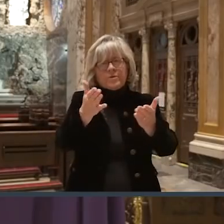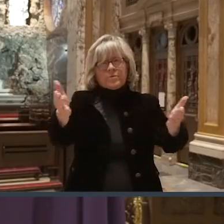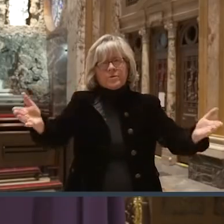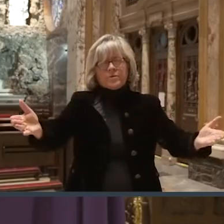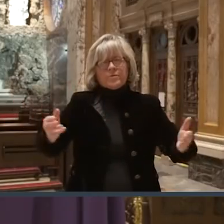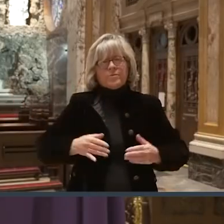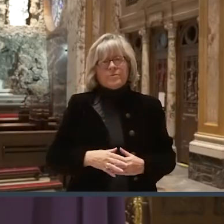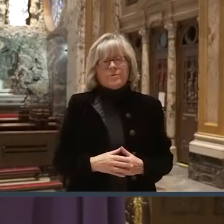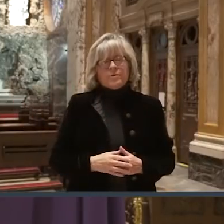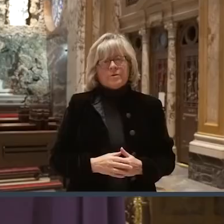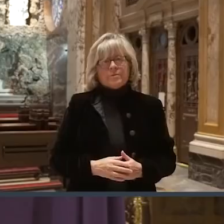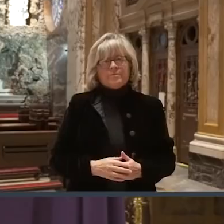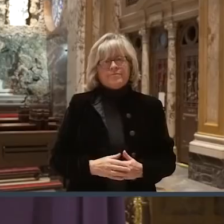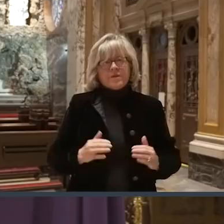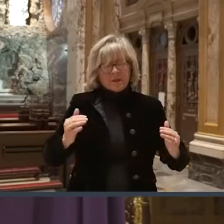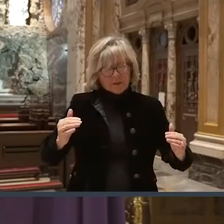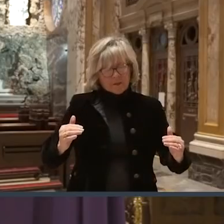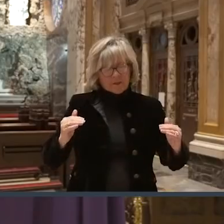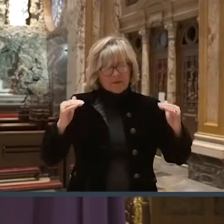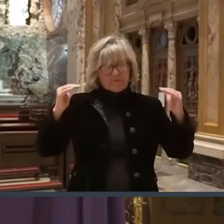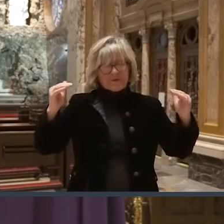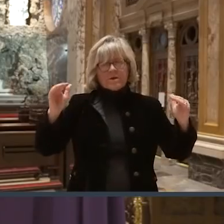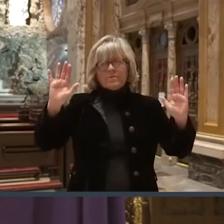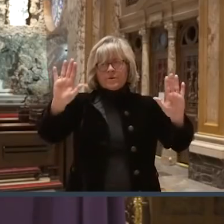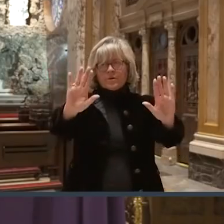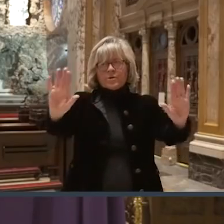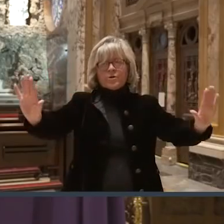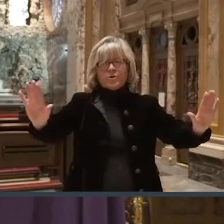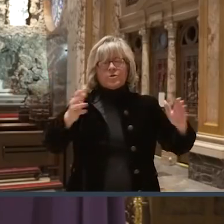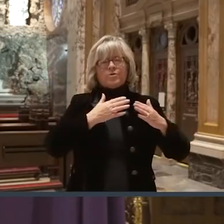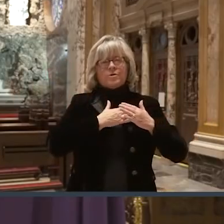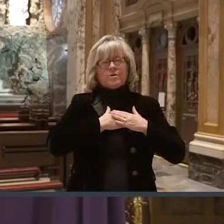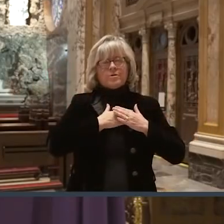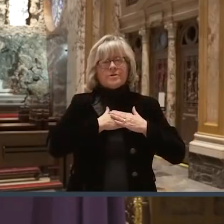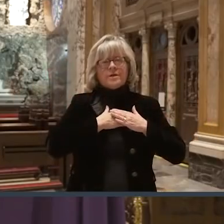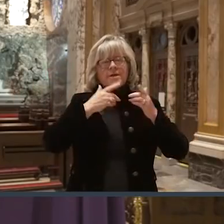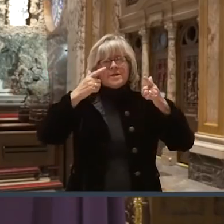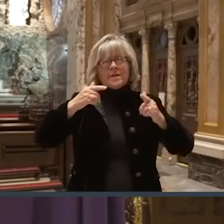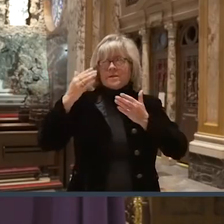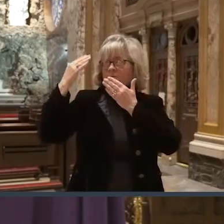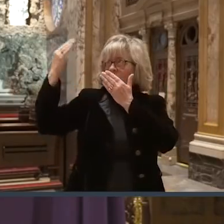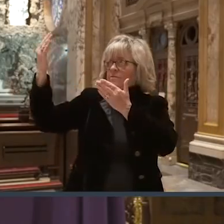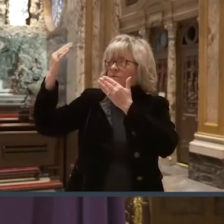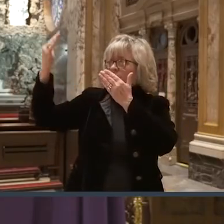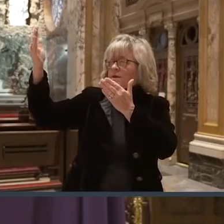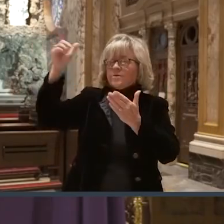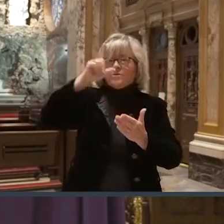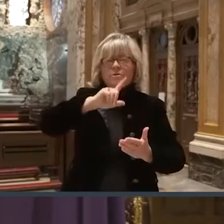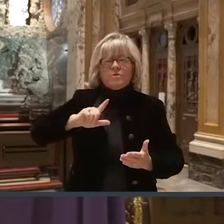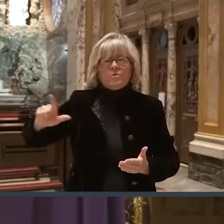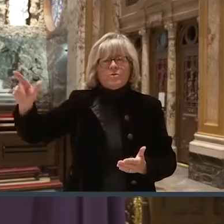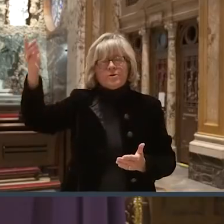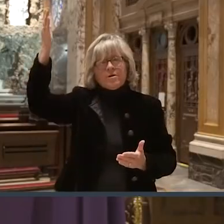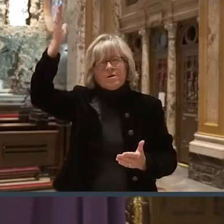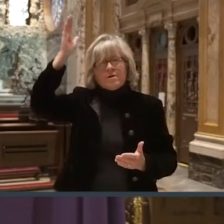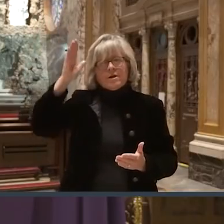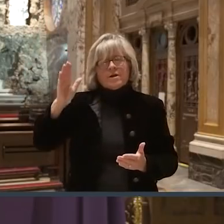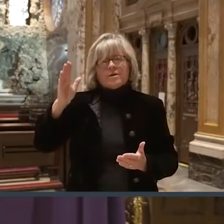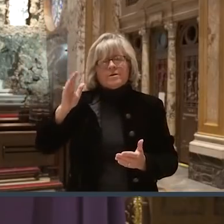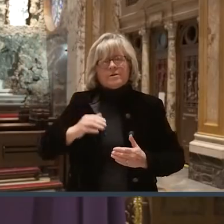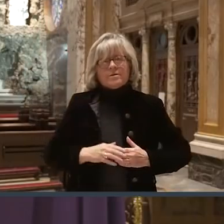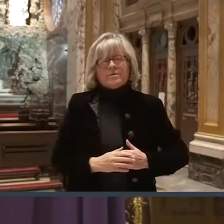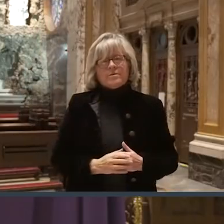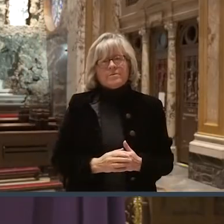you. And with your spirit. Lift up your hearts. We lift them up to the Lord. Let us give thanks to the Lord our God. It is right